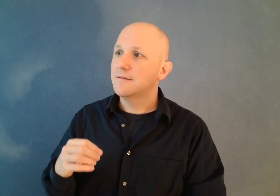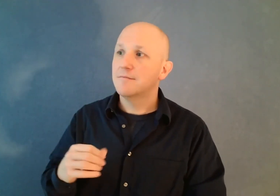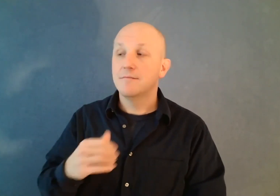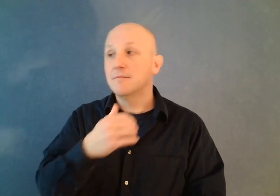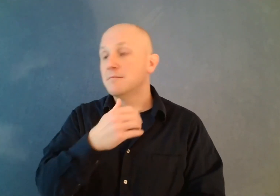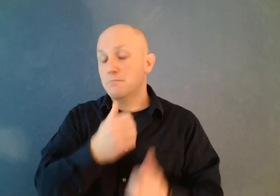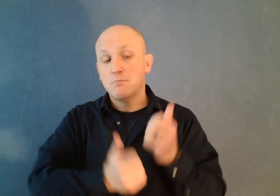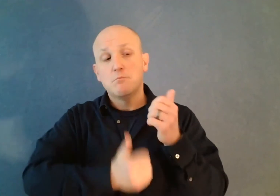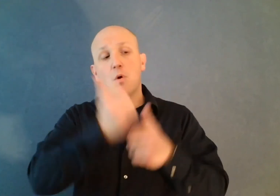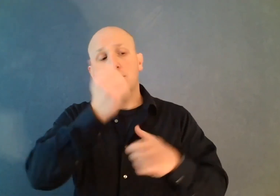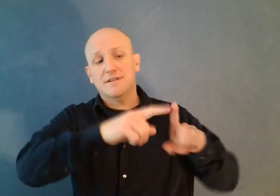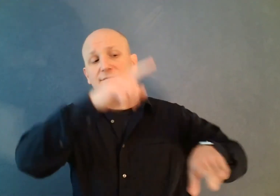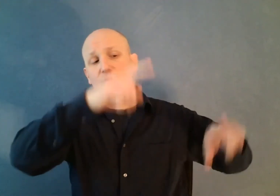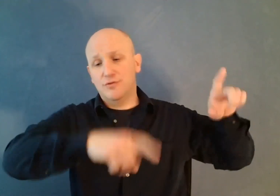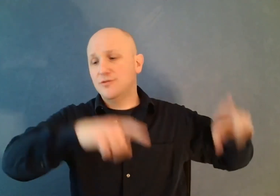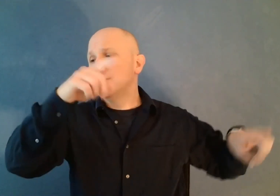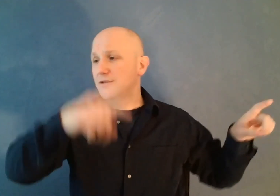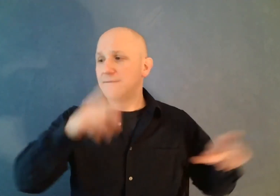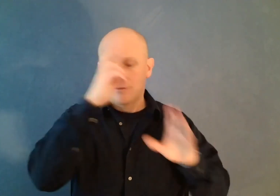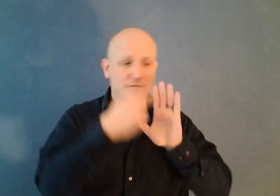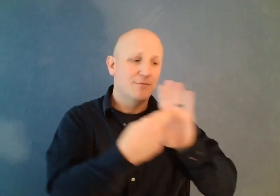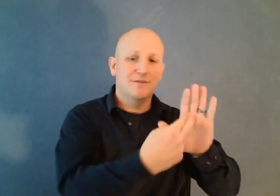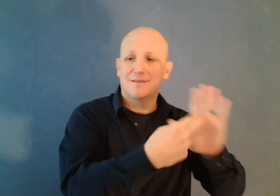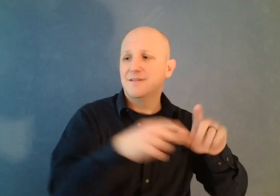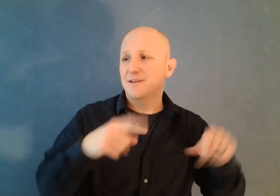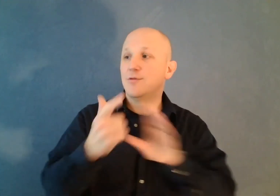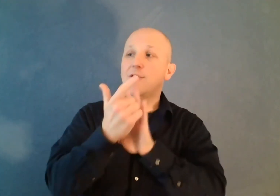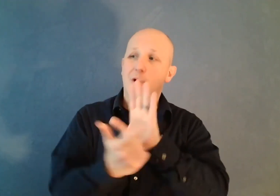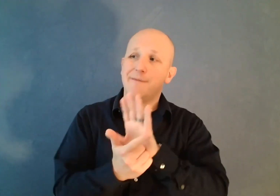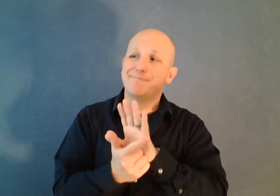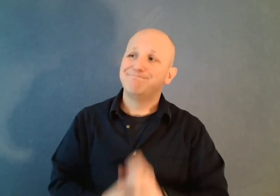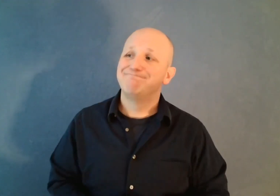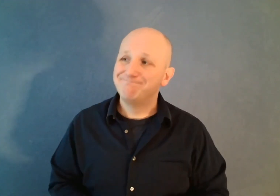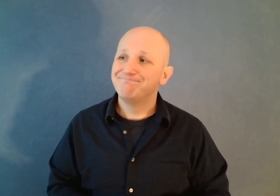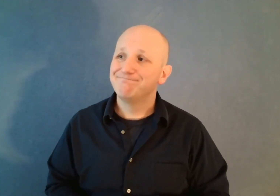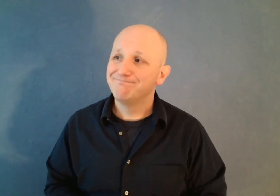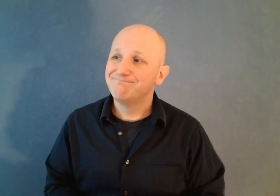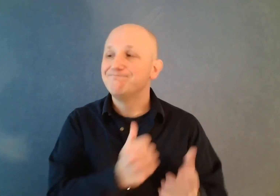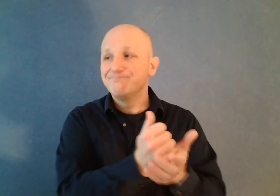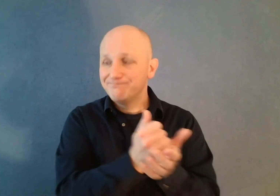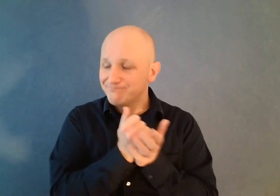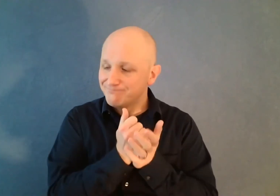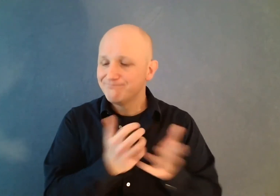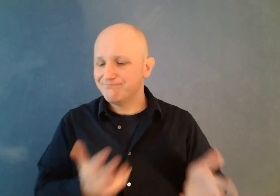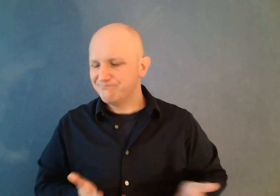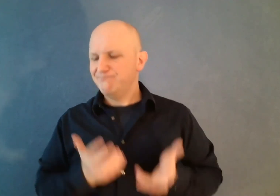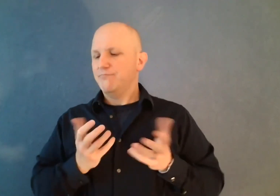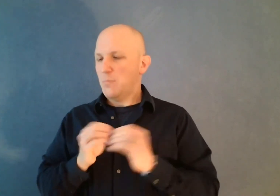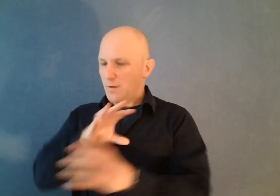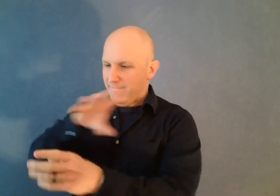can have in this country. So it really pushed me to get into it more.